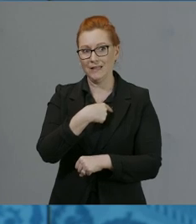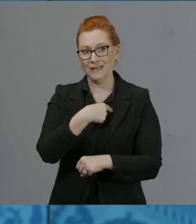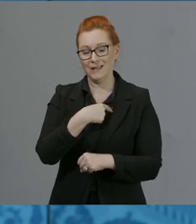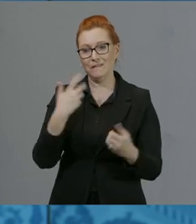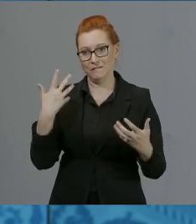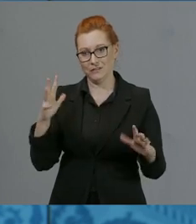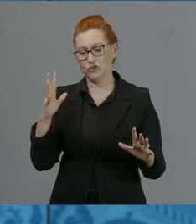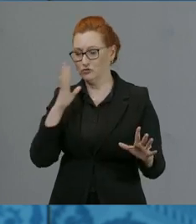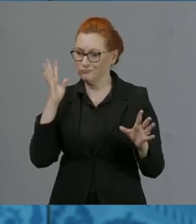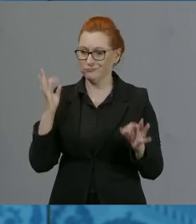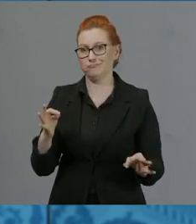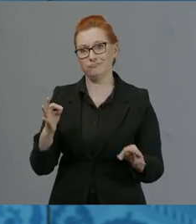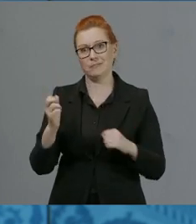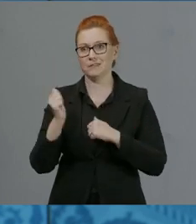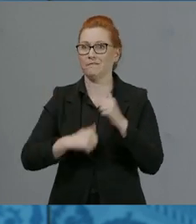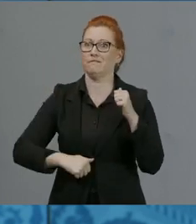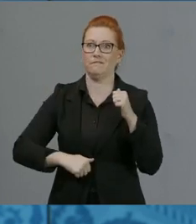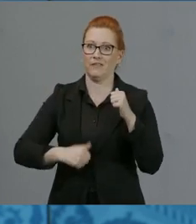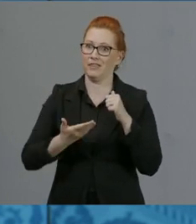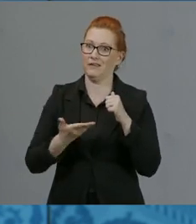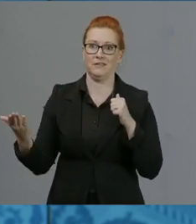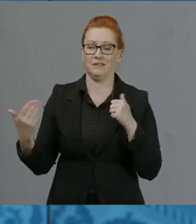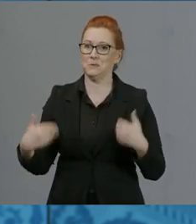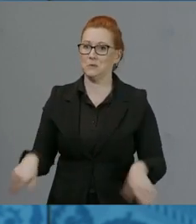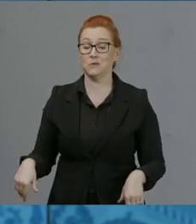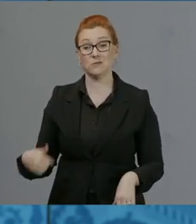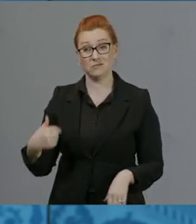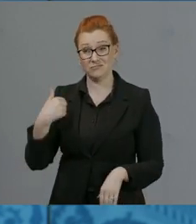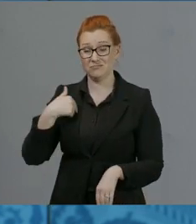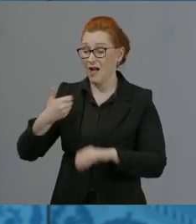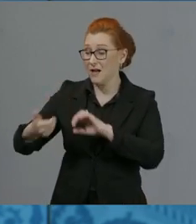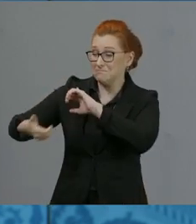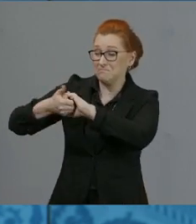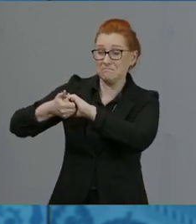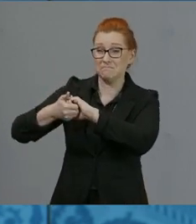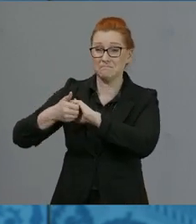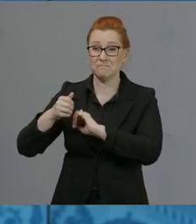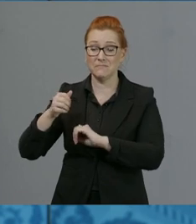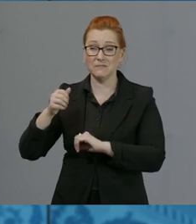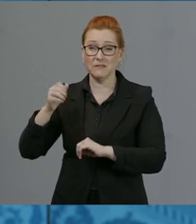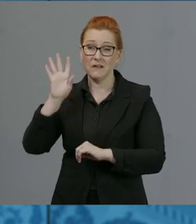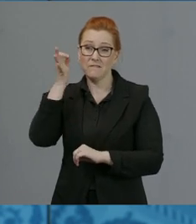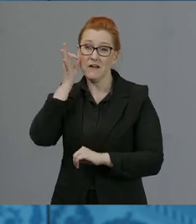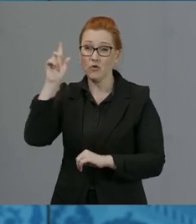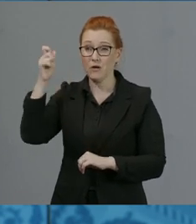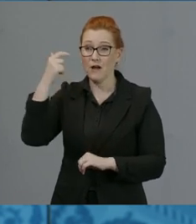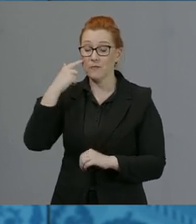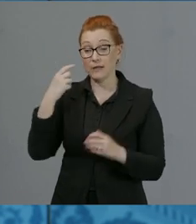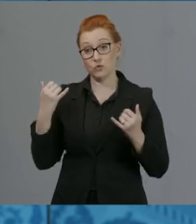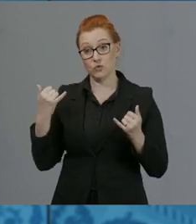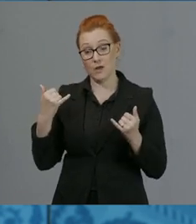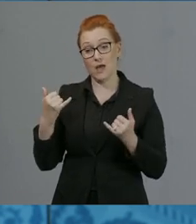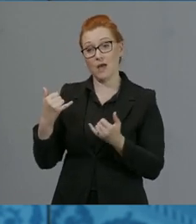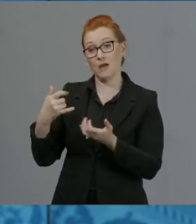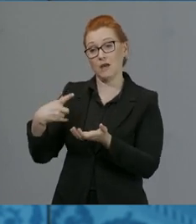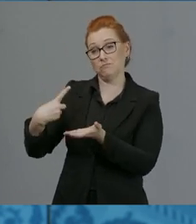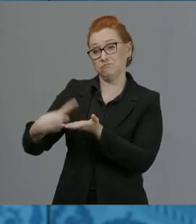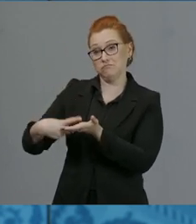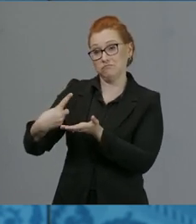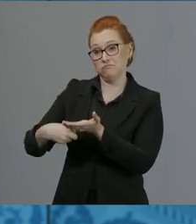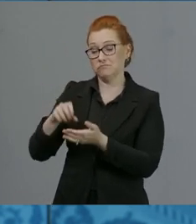working with the federal government. Secretary Mnuchin was on the call today. I lead